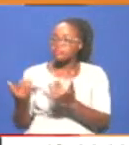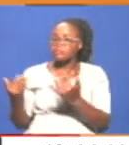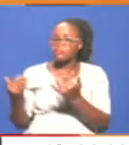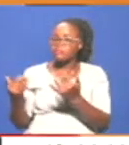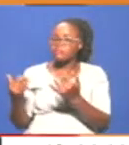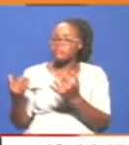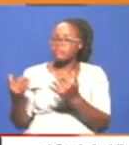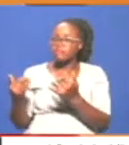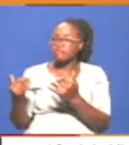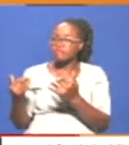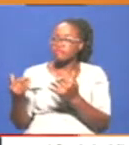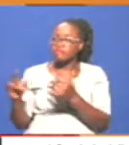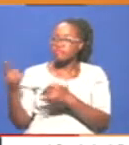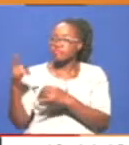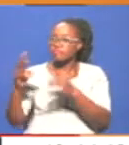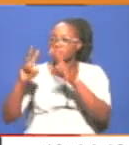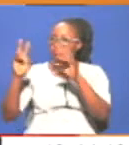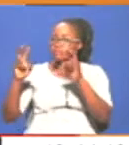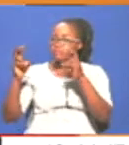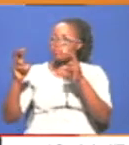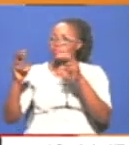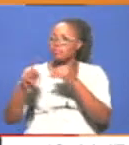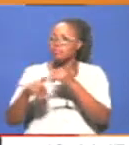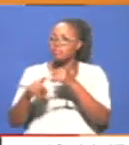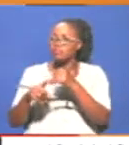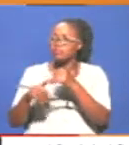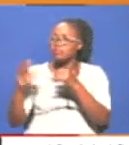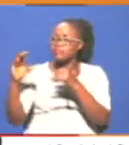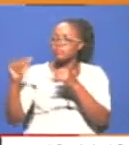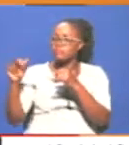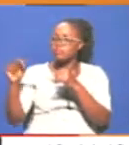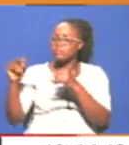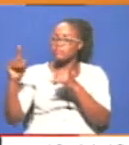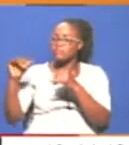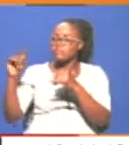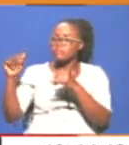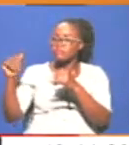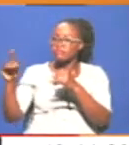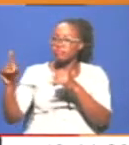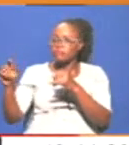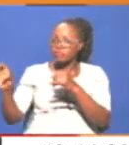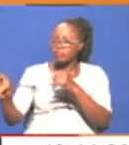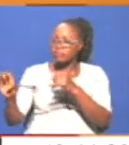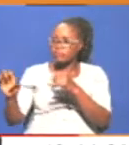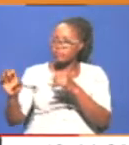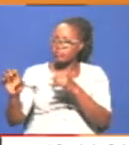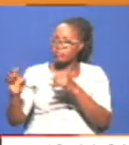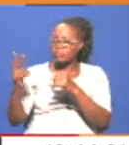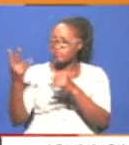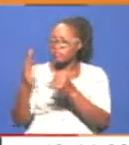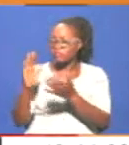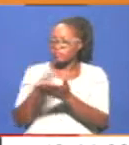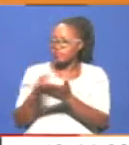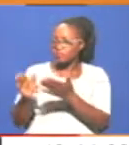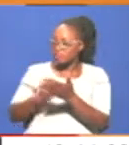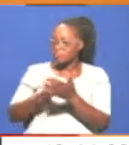where the first title is the candidate master, and they are actually in two sections. You've got the women's part